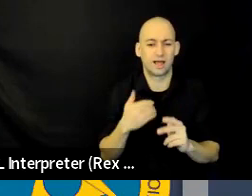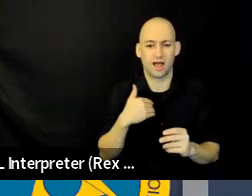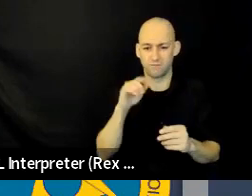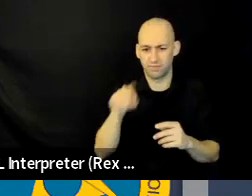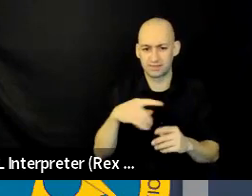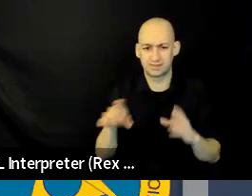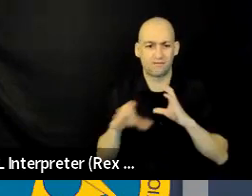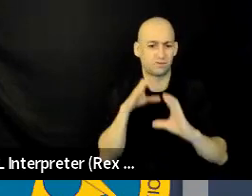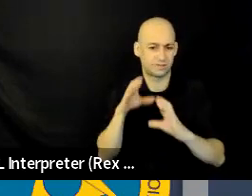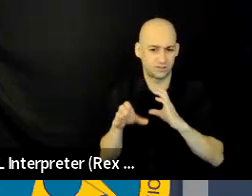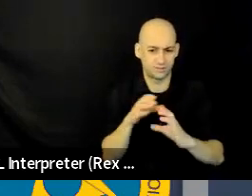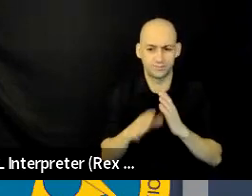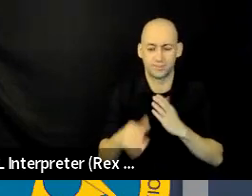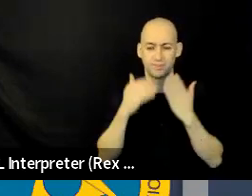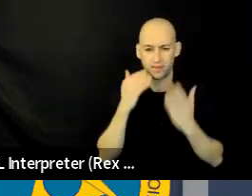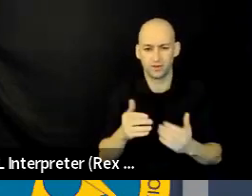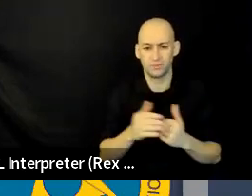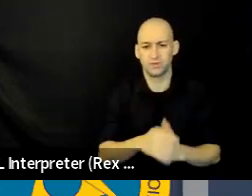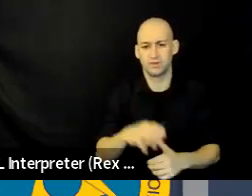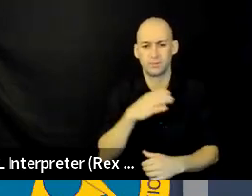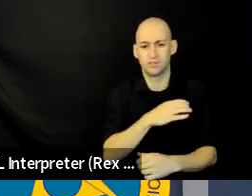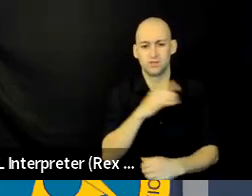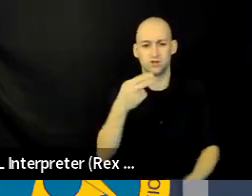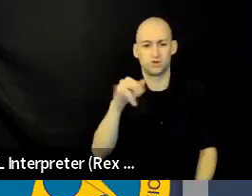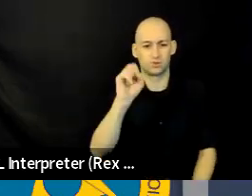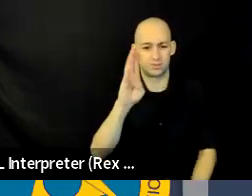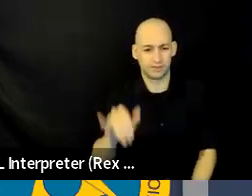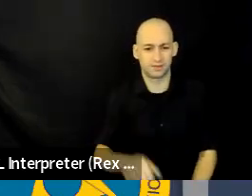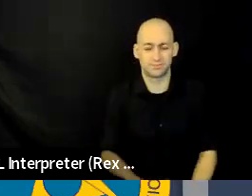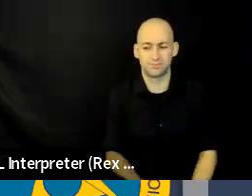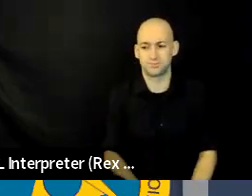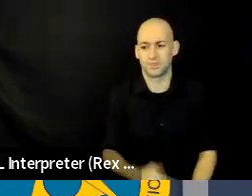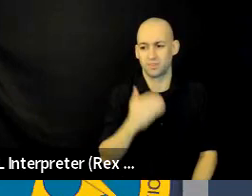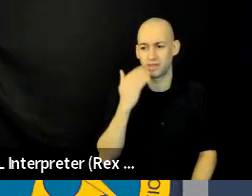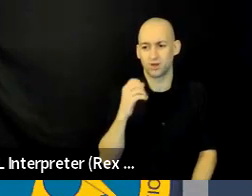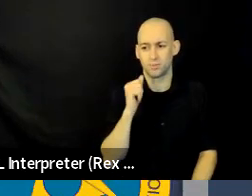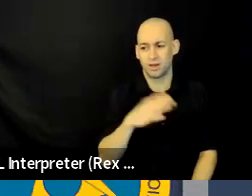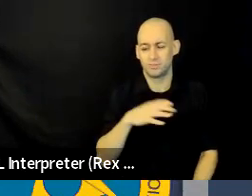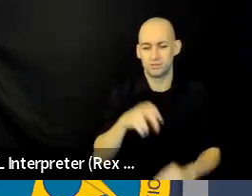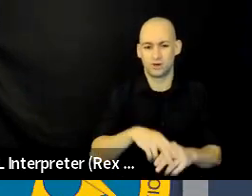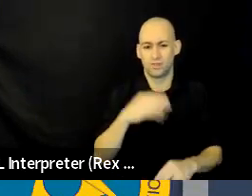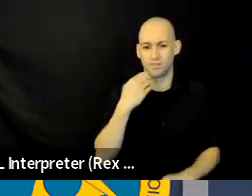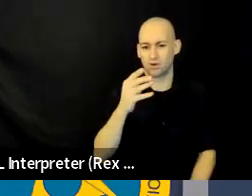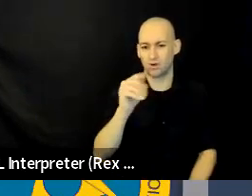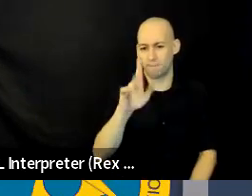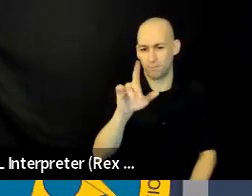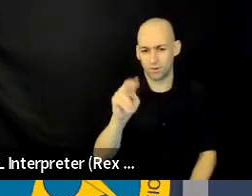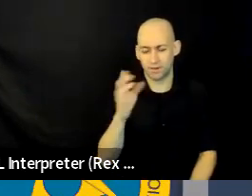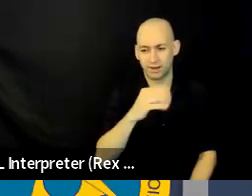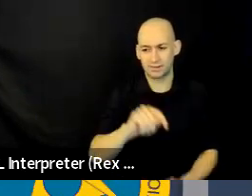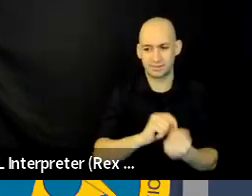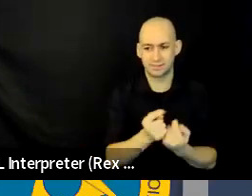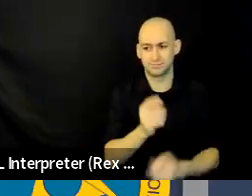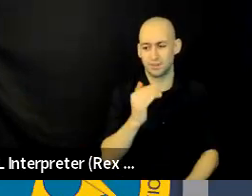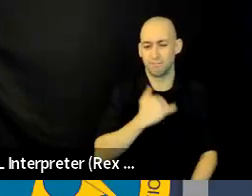conversations. Thank you. Commissioner Grisby? Thank you, Madam Chair, and thank you, Marlon, and to your team as well.